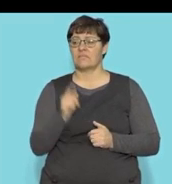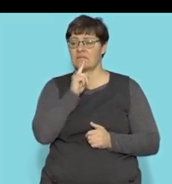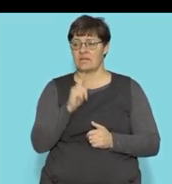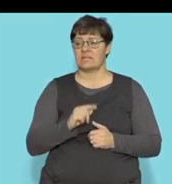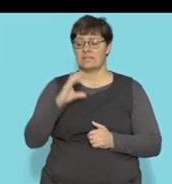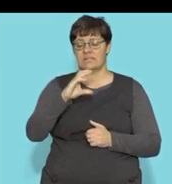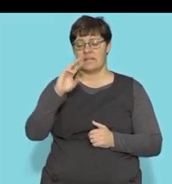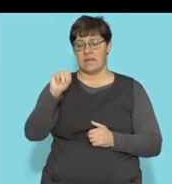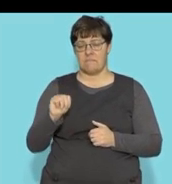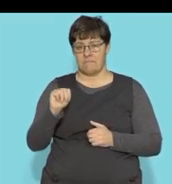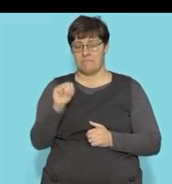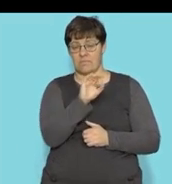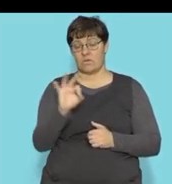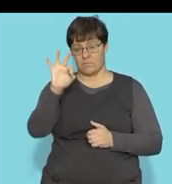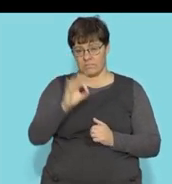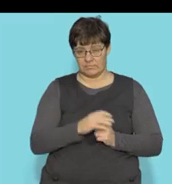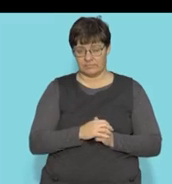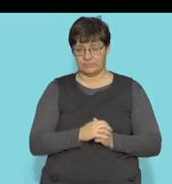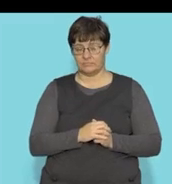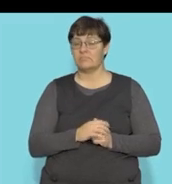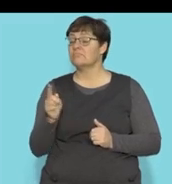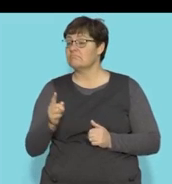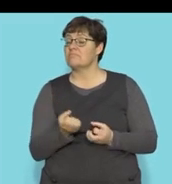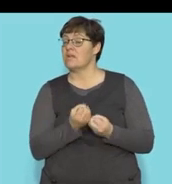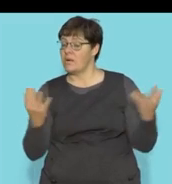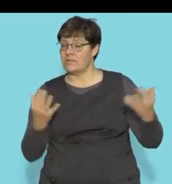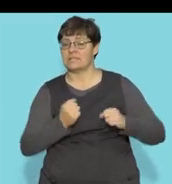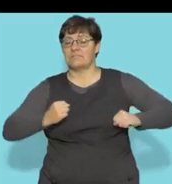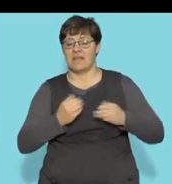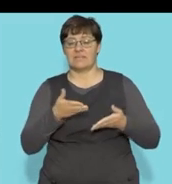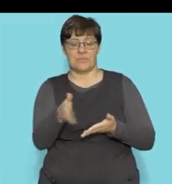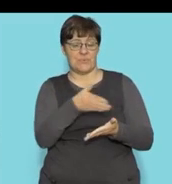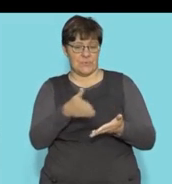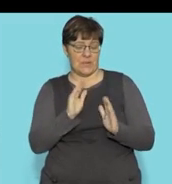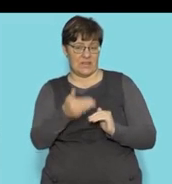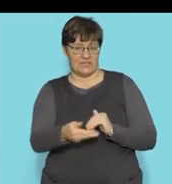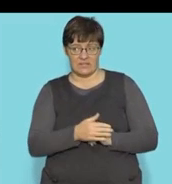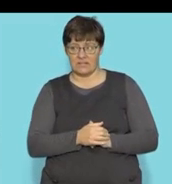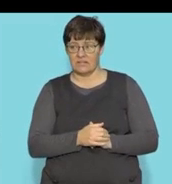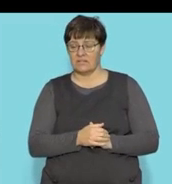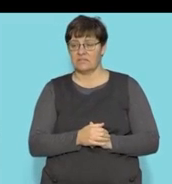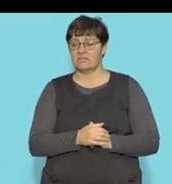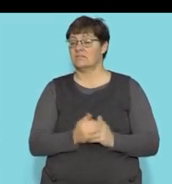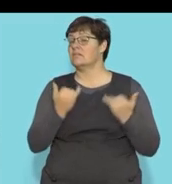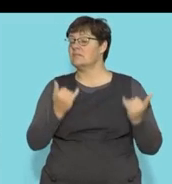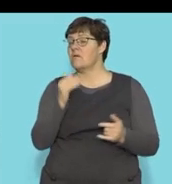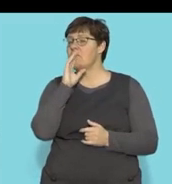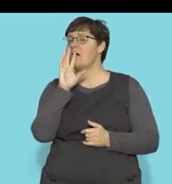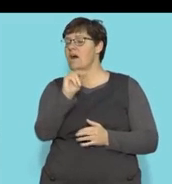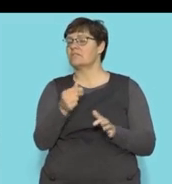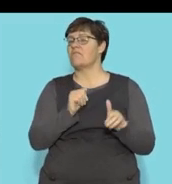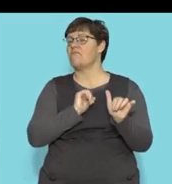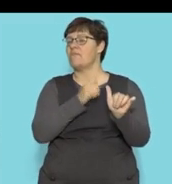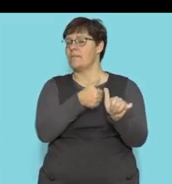And we know that that is centimeters cubed. So that is how much empty space we have left. Now I'm going to ask